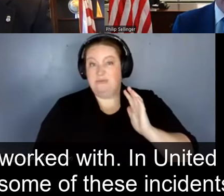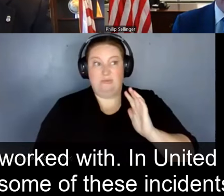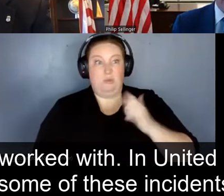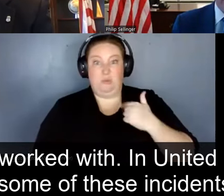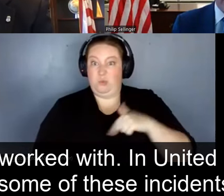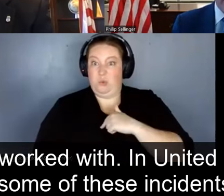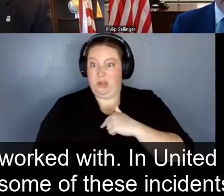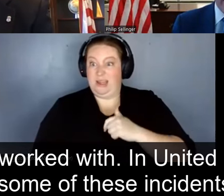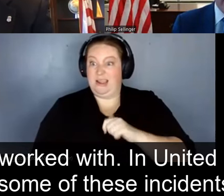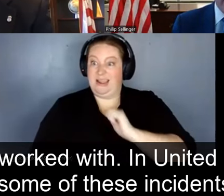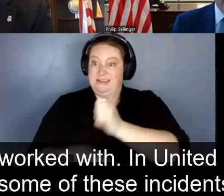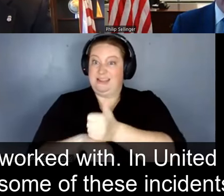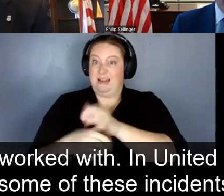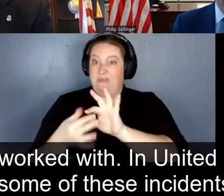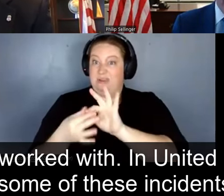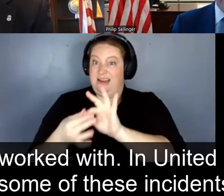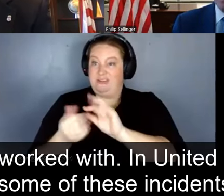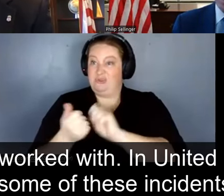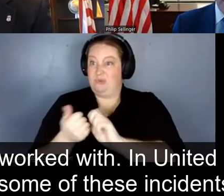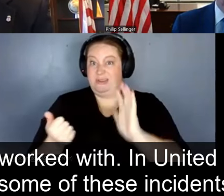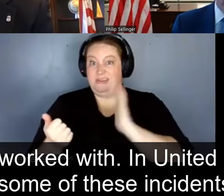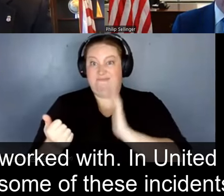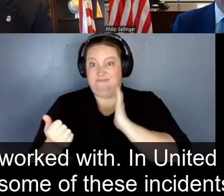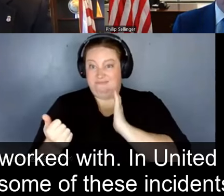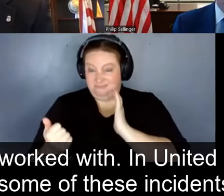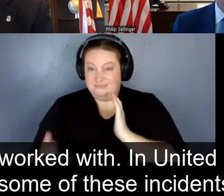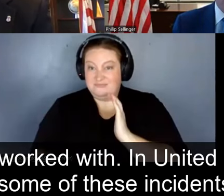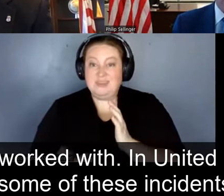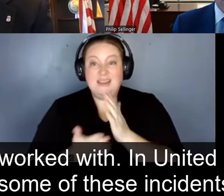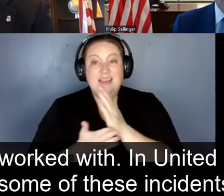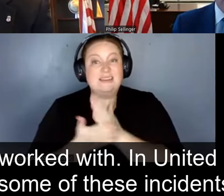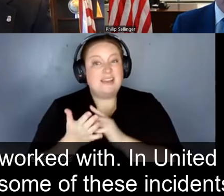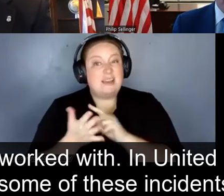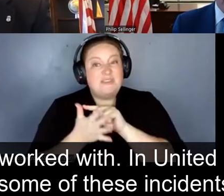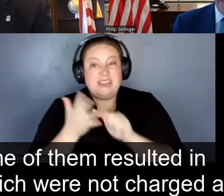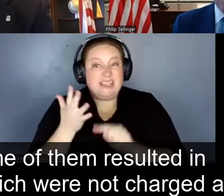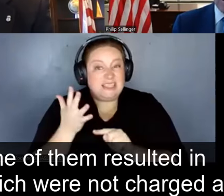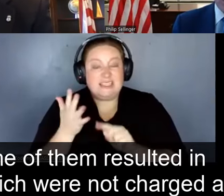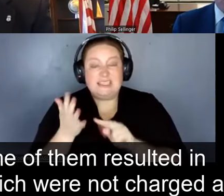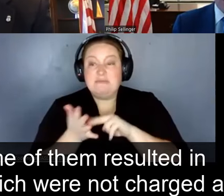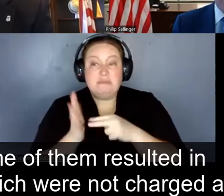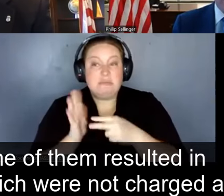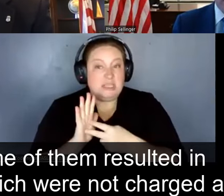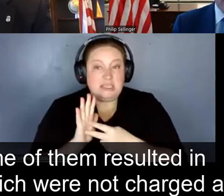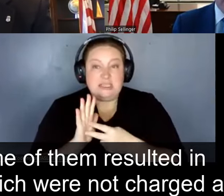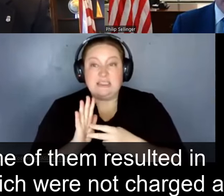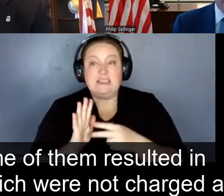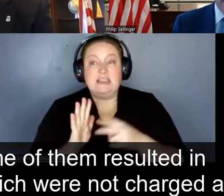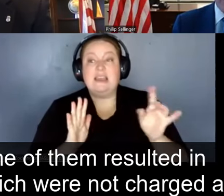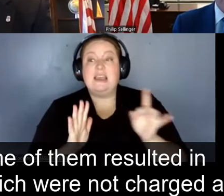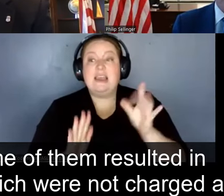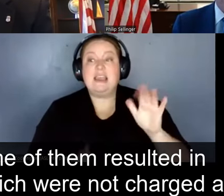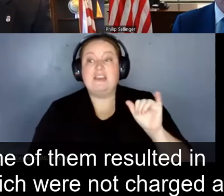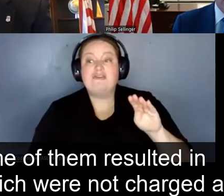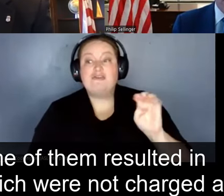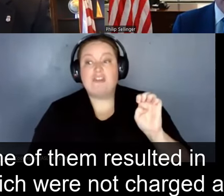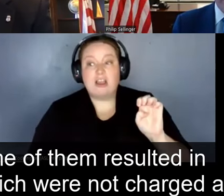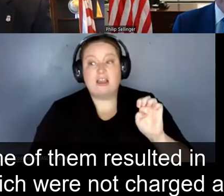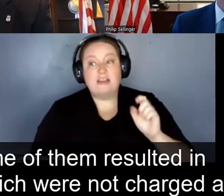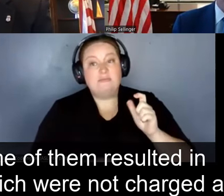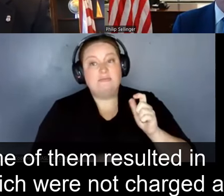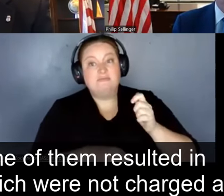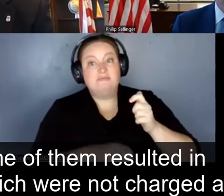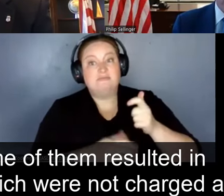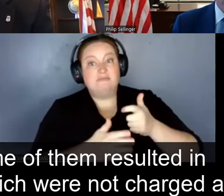in United Against Hate. And some of these incidents resulted in hate crime charges. Some of them resulted